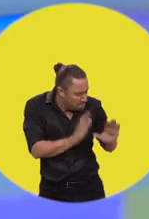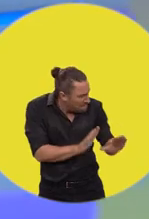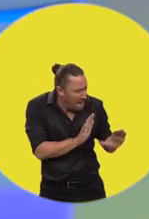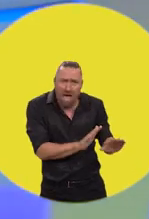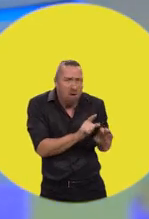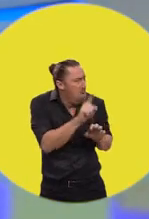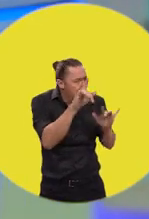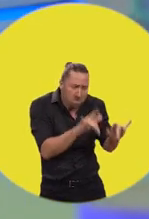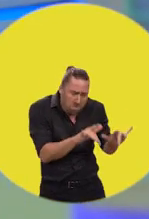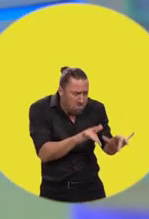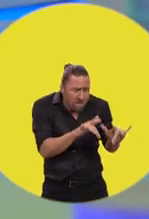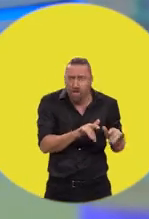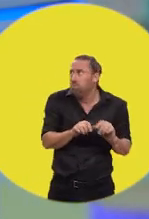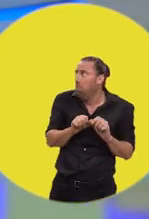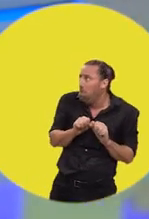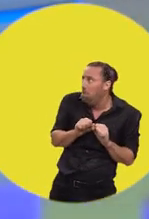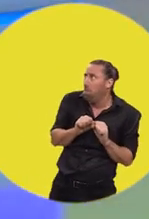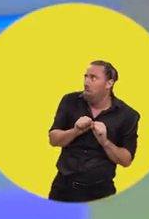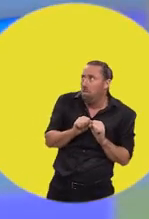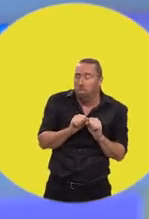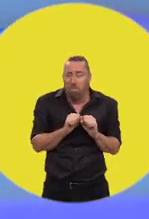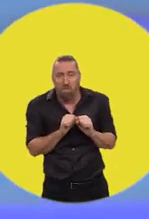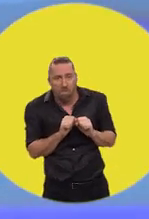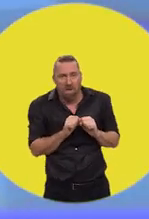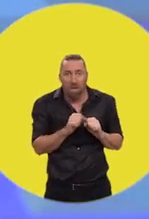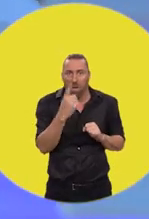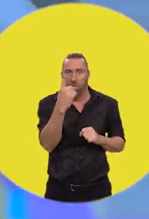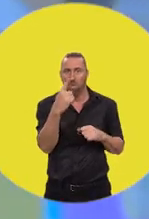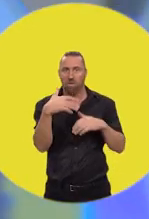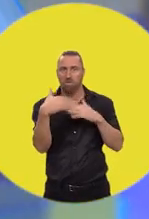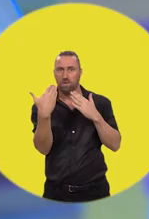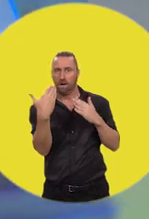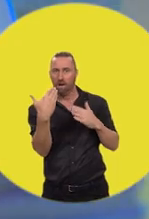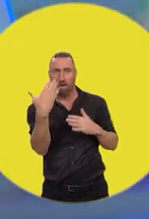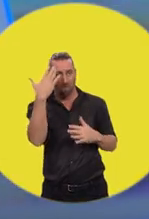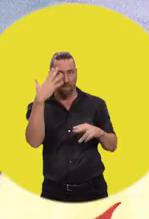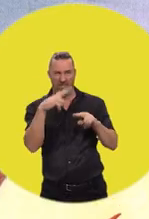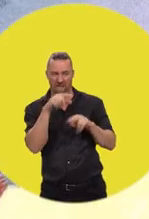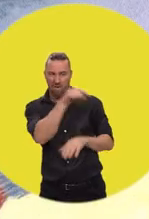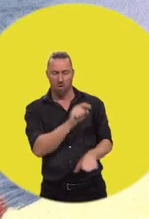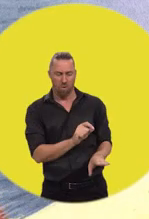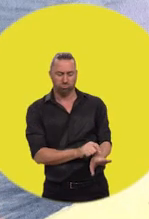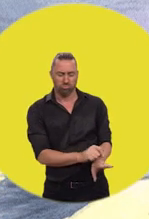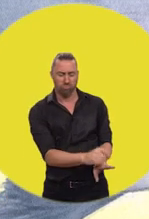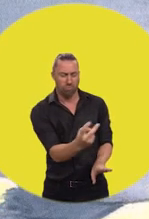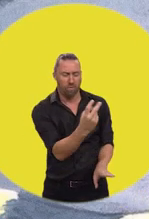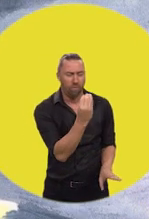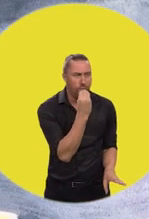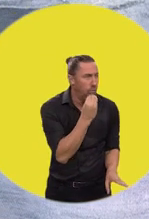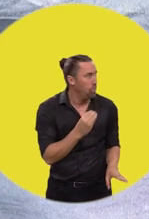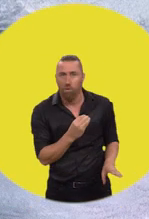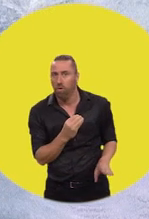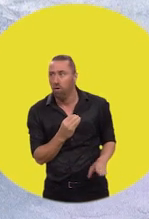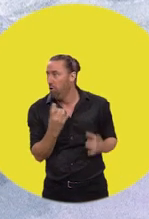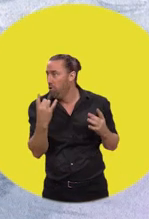One day, while her parents were out foraging for food, Pippa seized her chance. She teetered to the end of